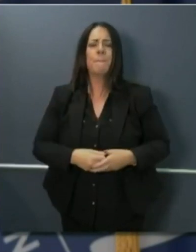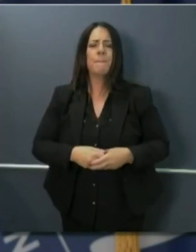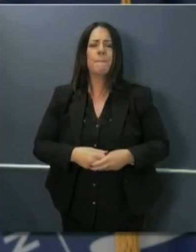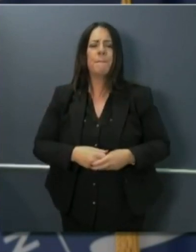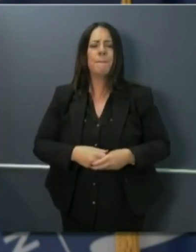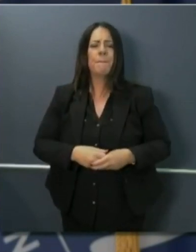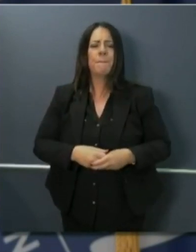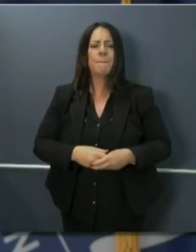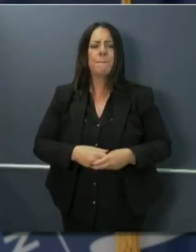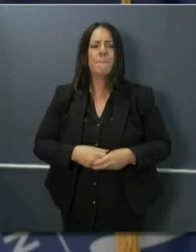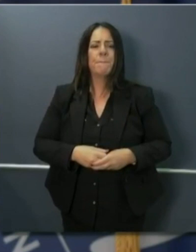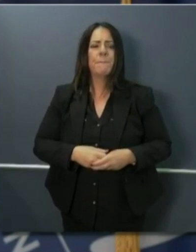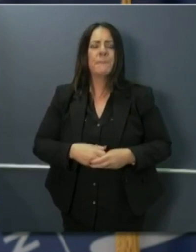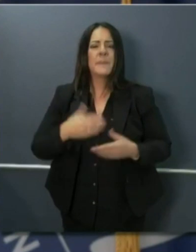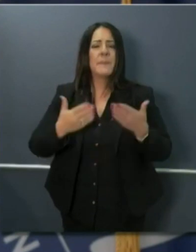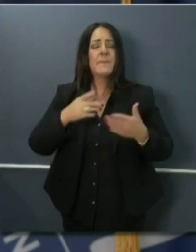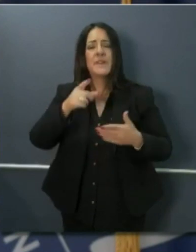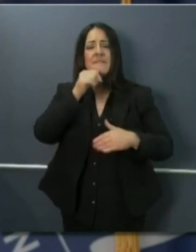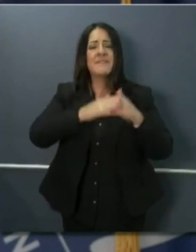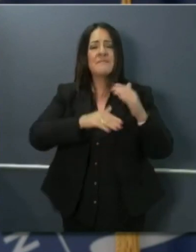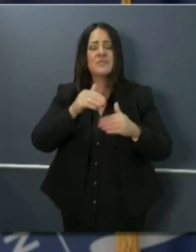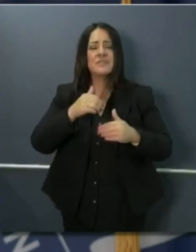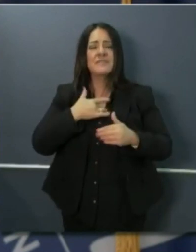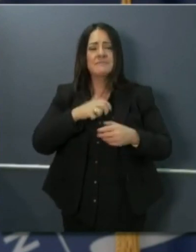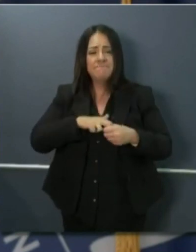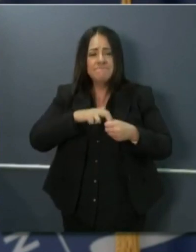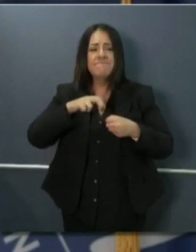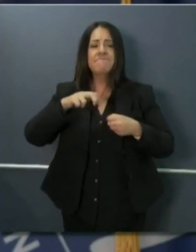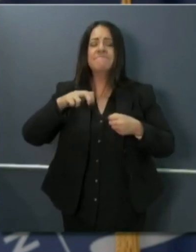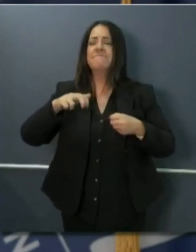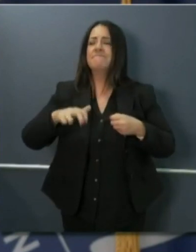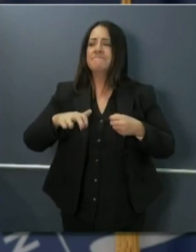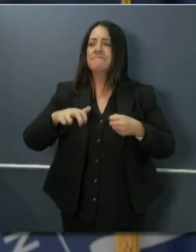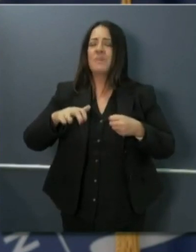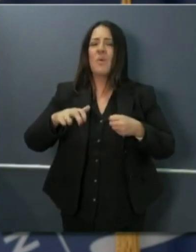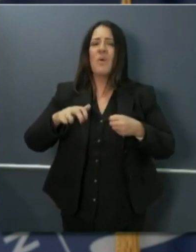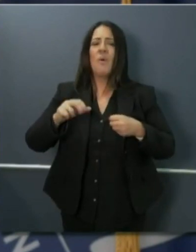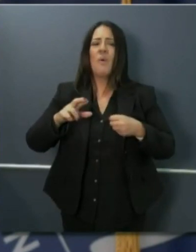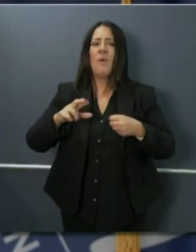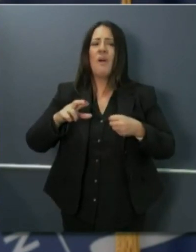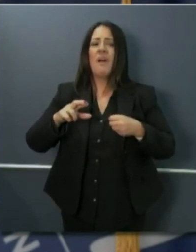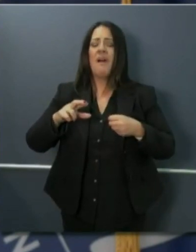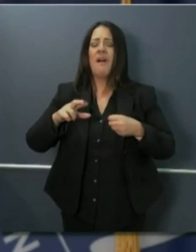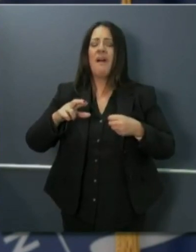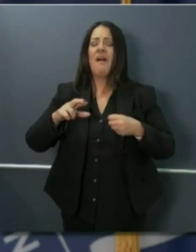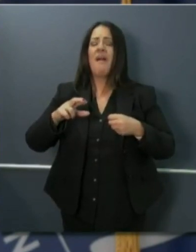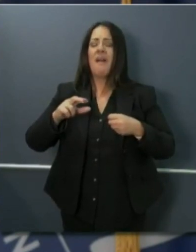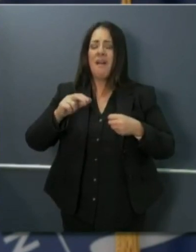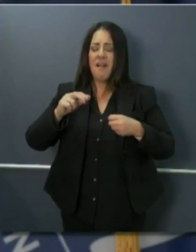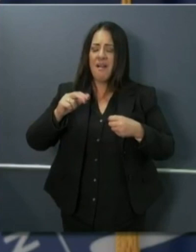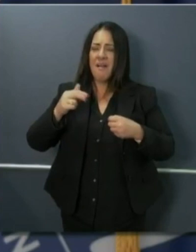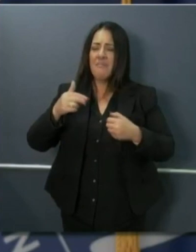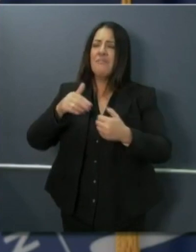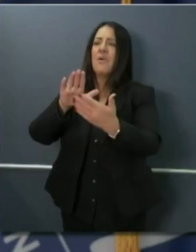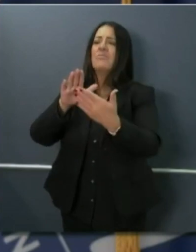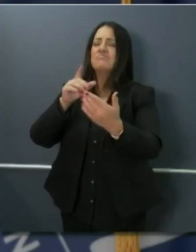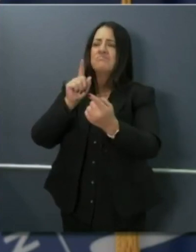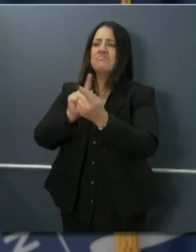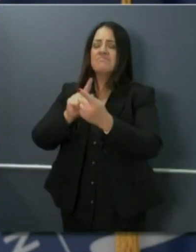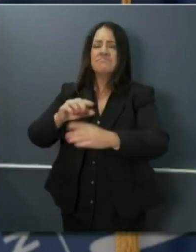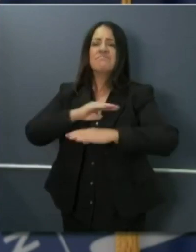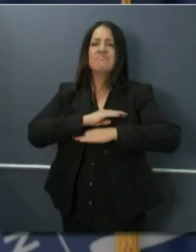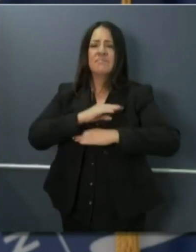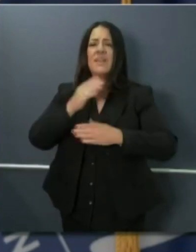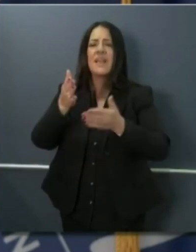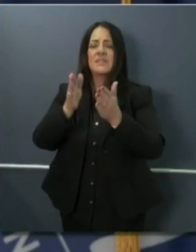stepping outside of our comfort zone and leaning into our inner strength. We're calling on the spirit of all healthcare workers